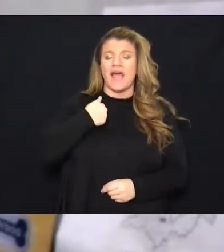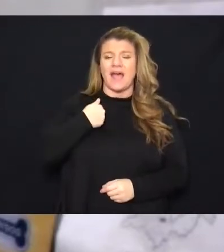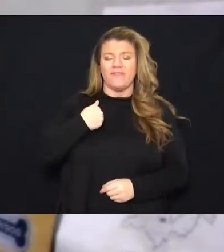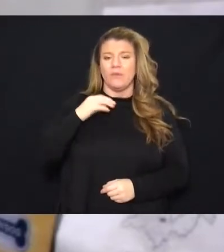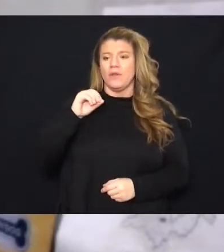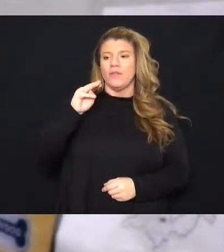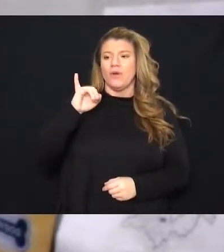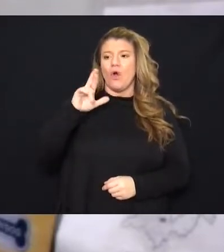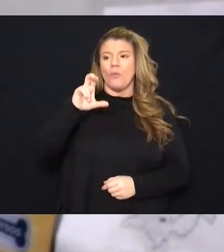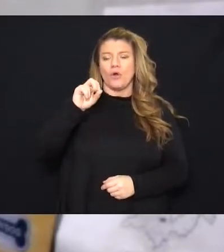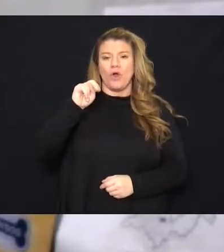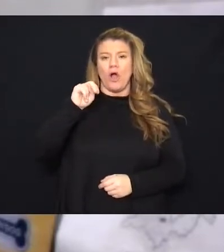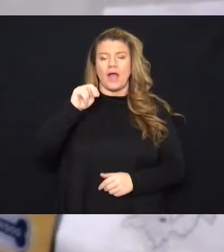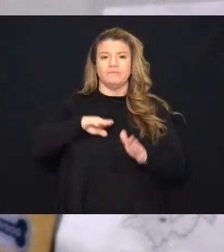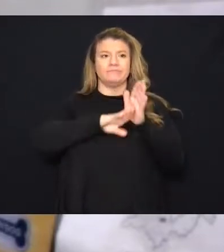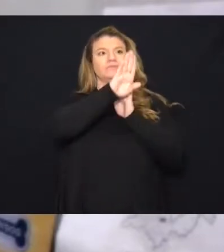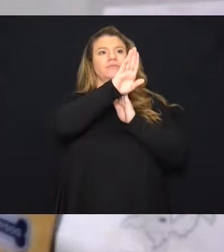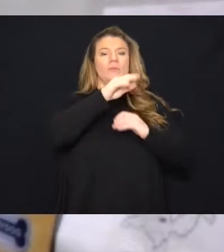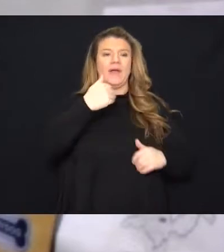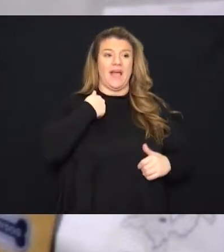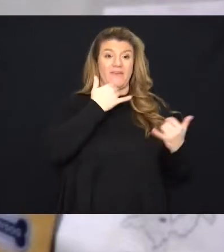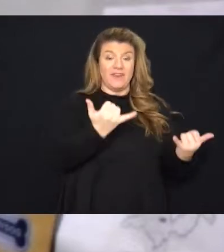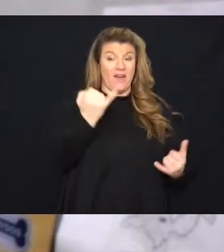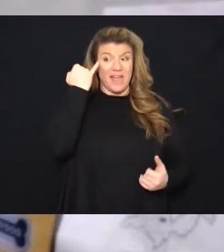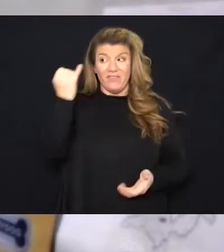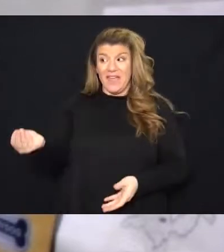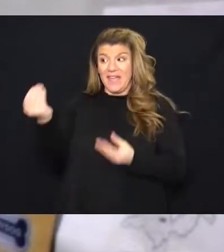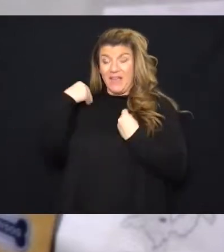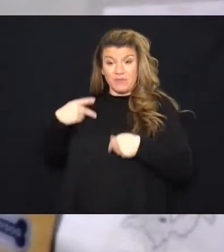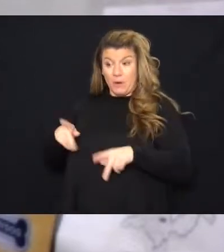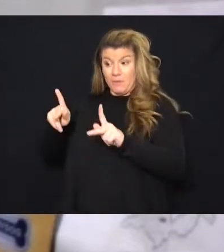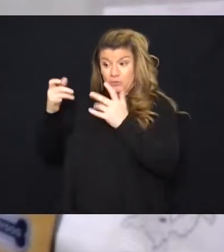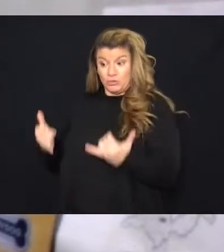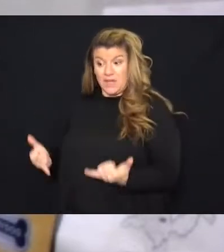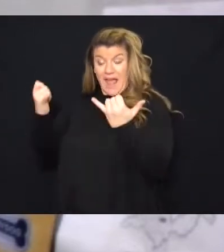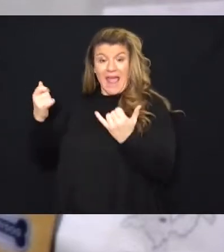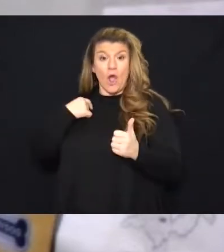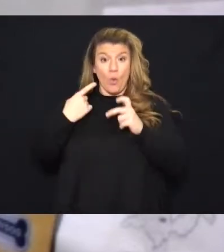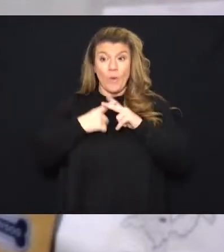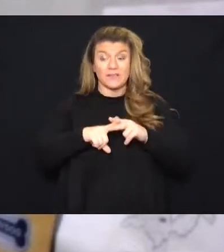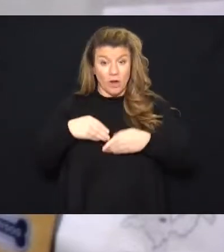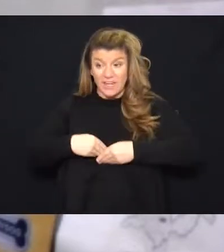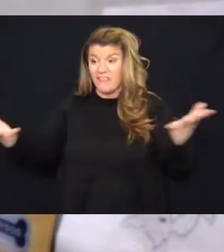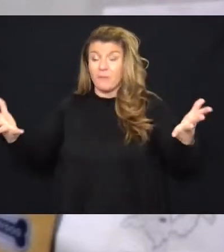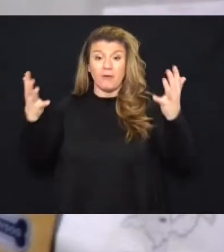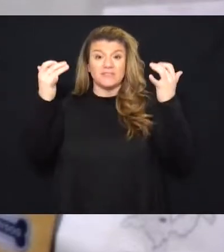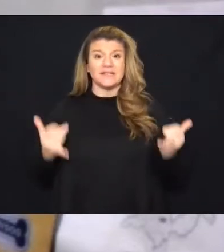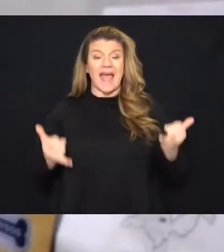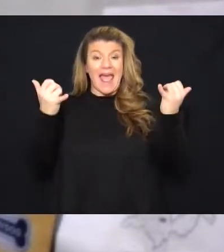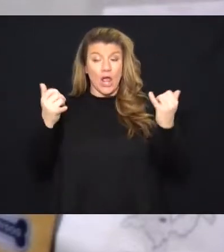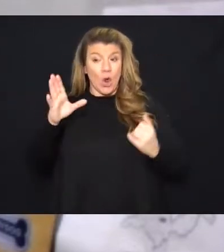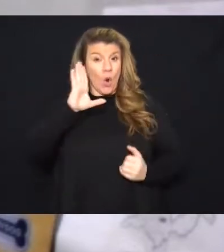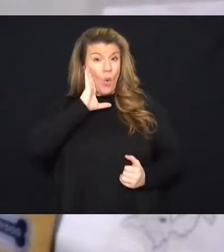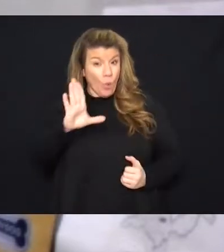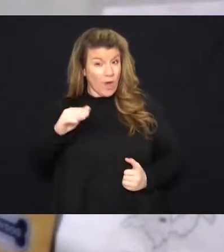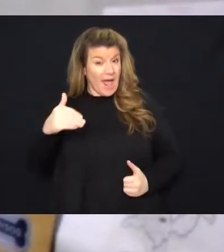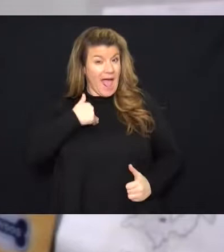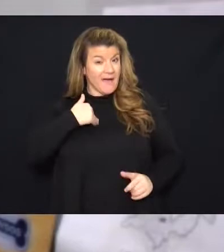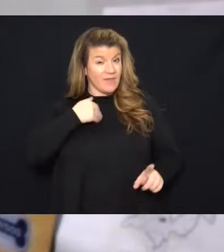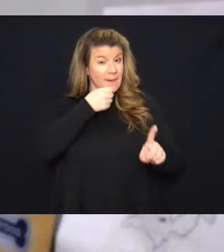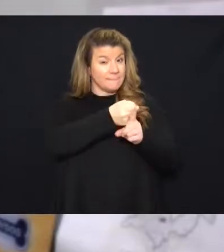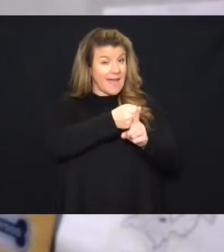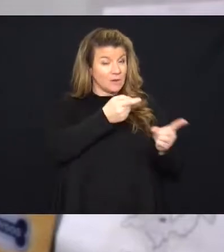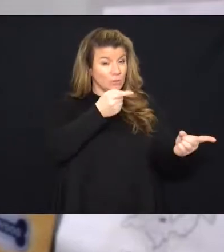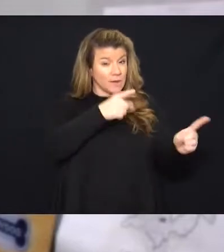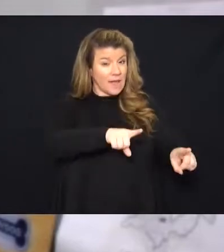wave we're experiencing now? Even if we got permission today and we're start to give these shots out today, would it have any impact on what we're